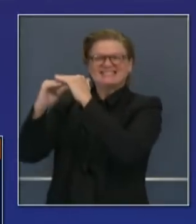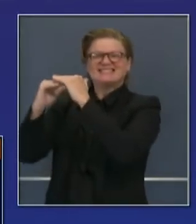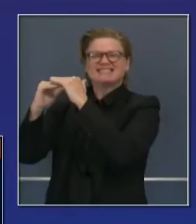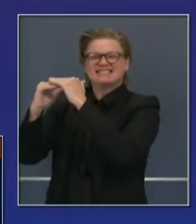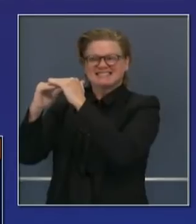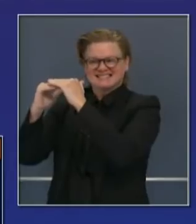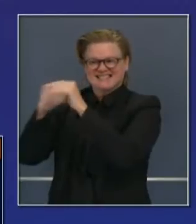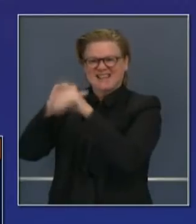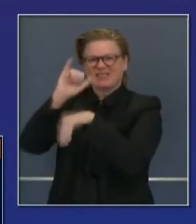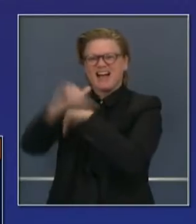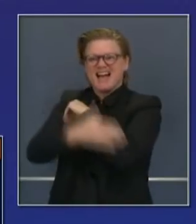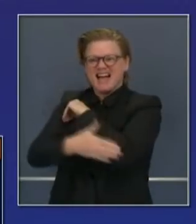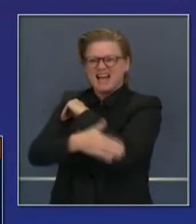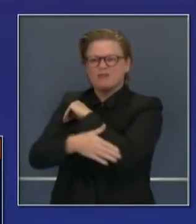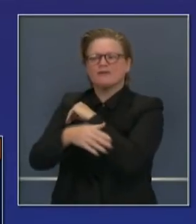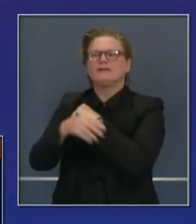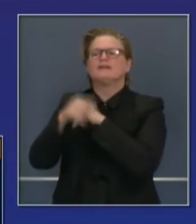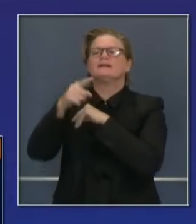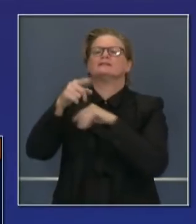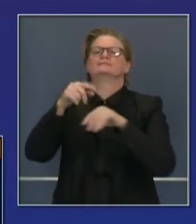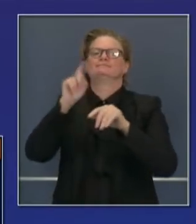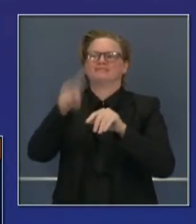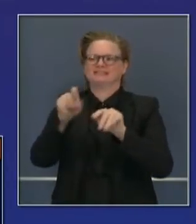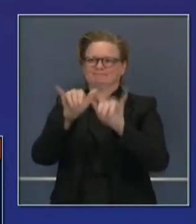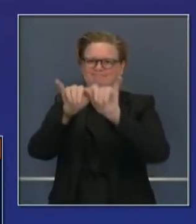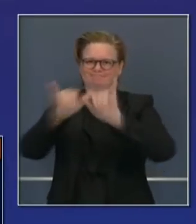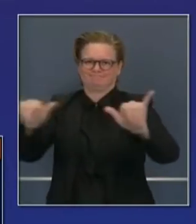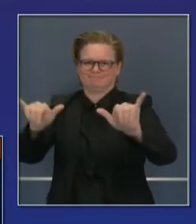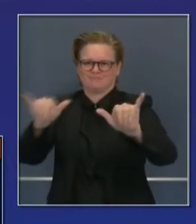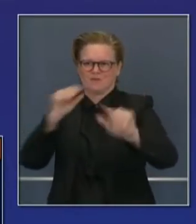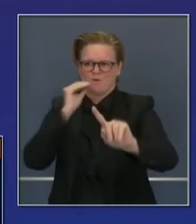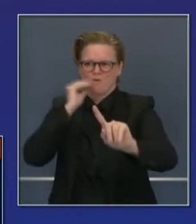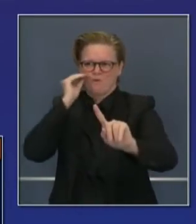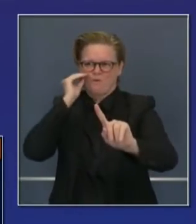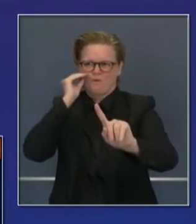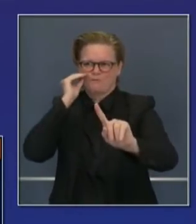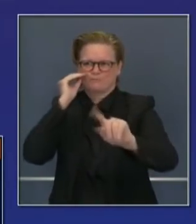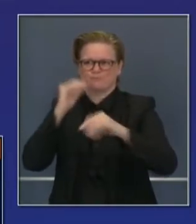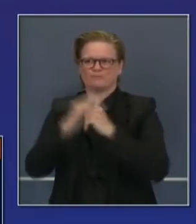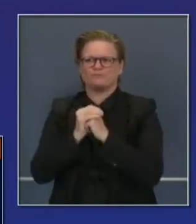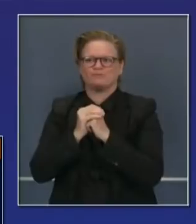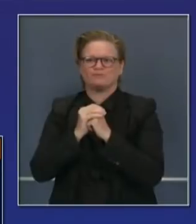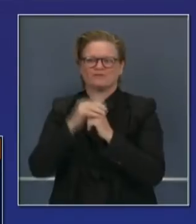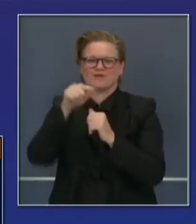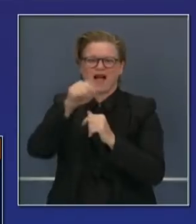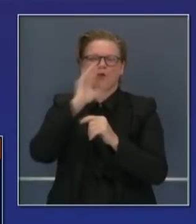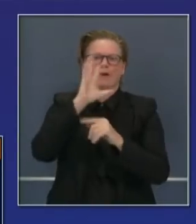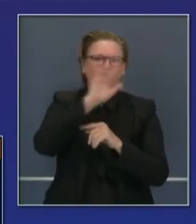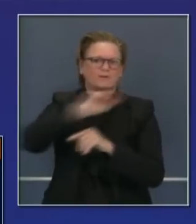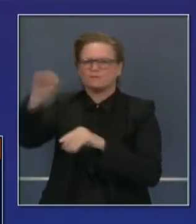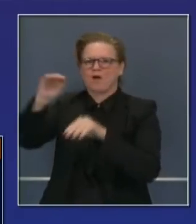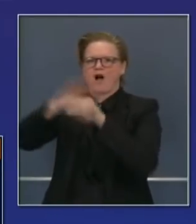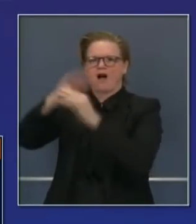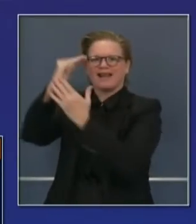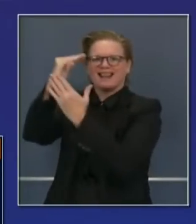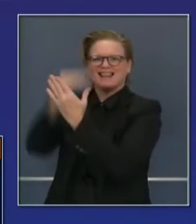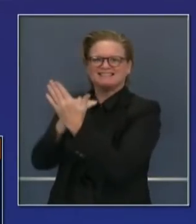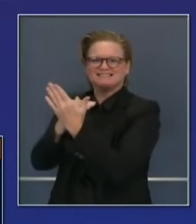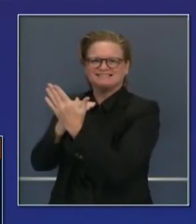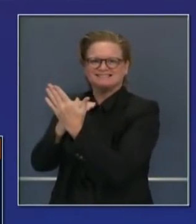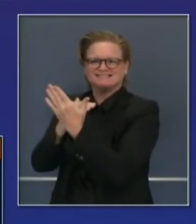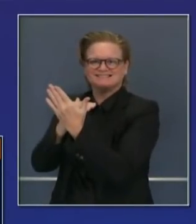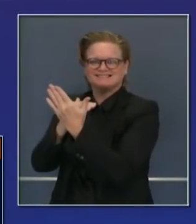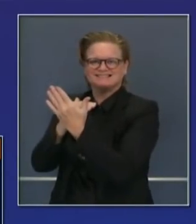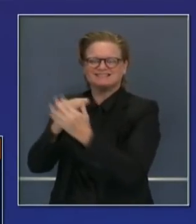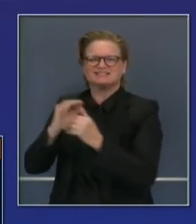order implemented is the way that region enters. The exit, we're looking 3 weeks at the